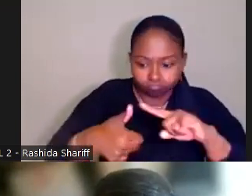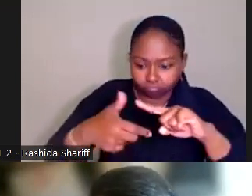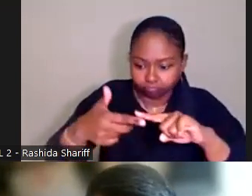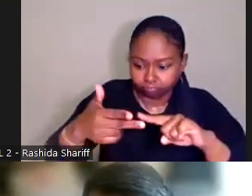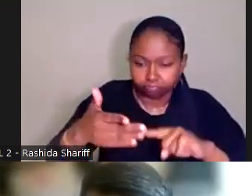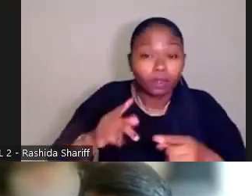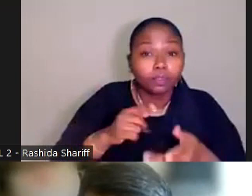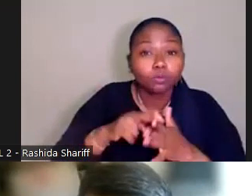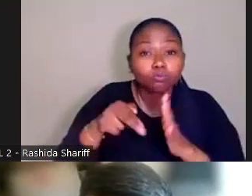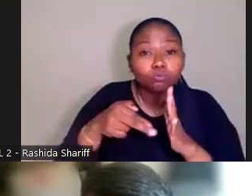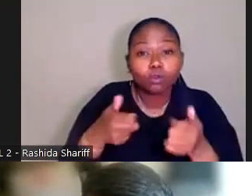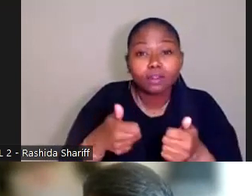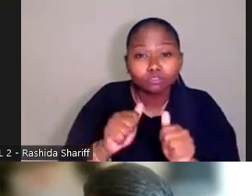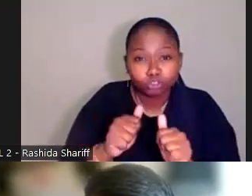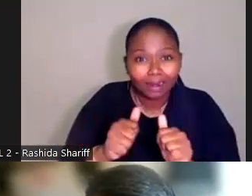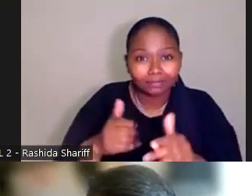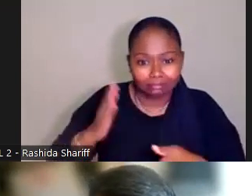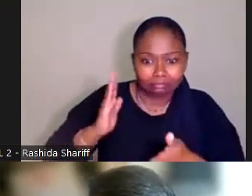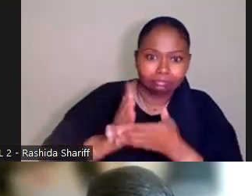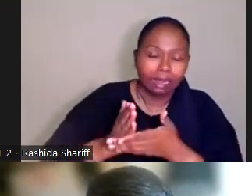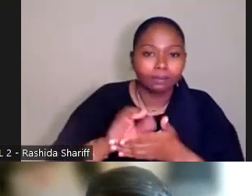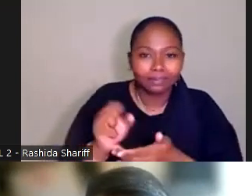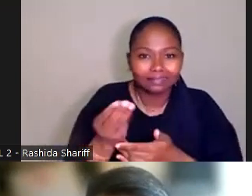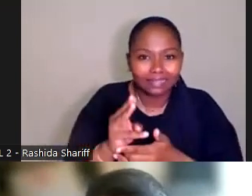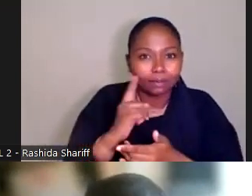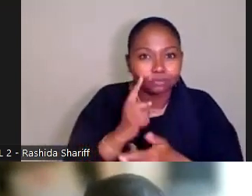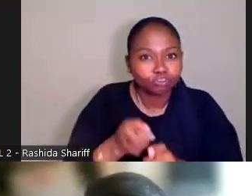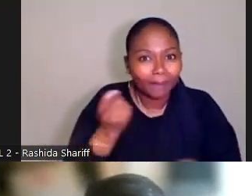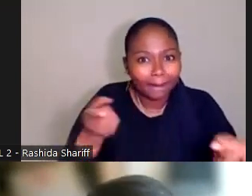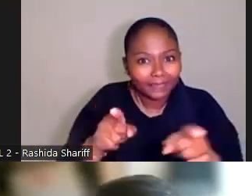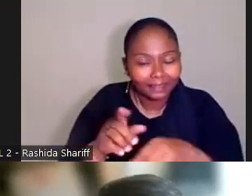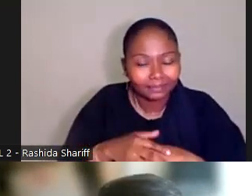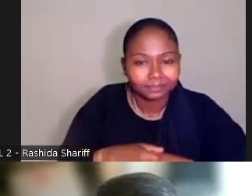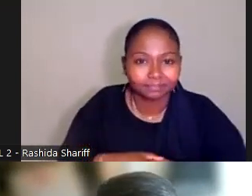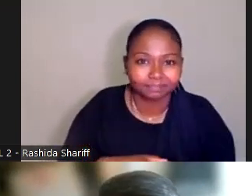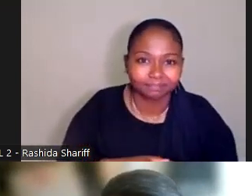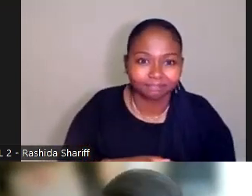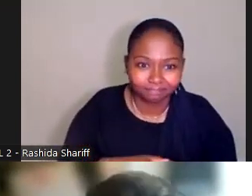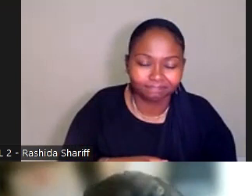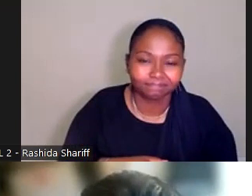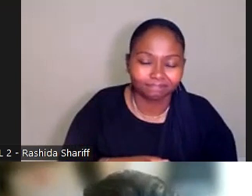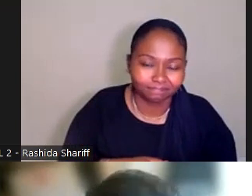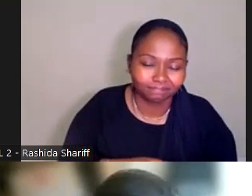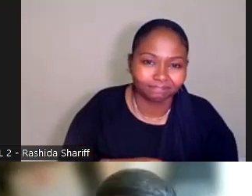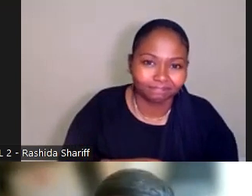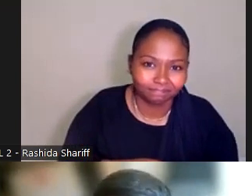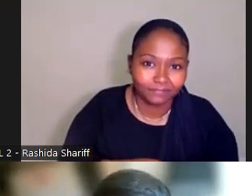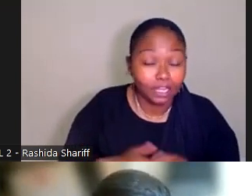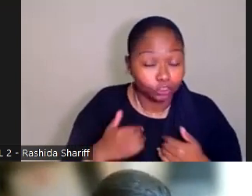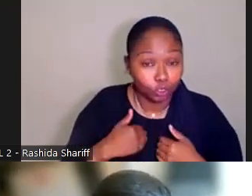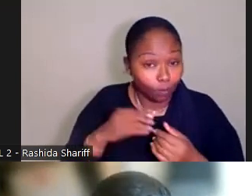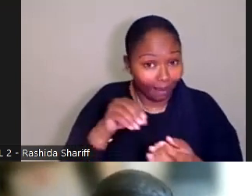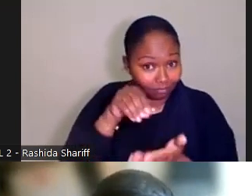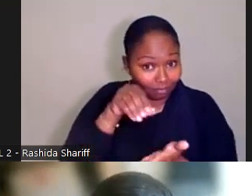of trying to interrupt scams as they're happening and turning them around. I'll put our web address in